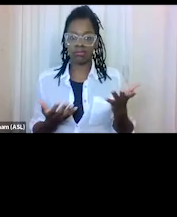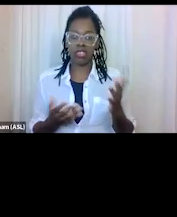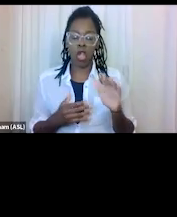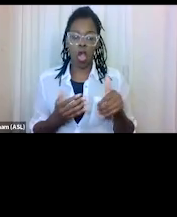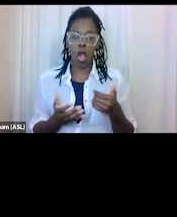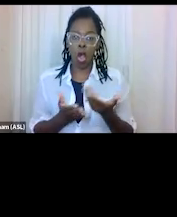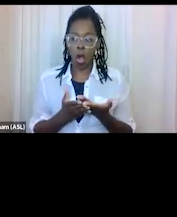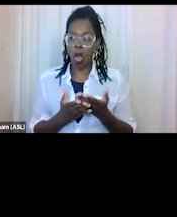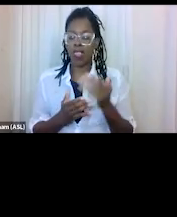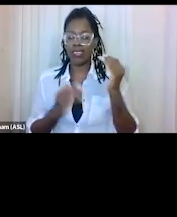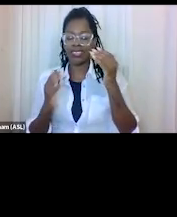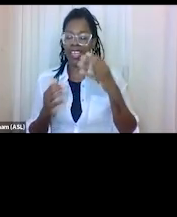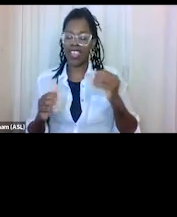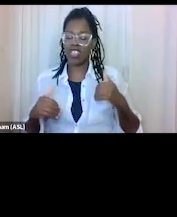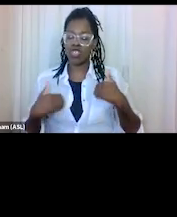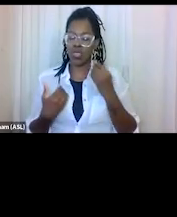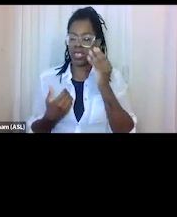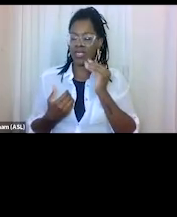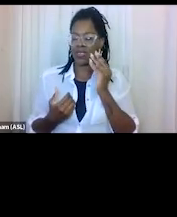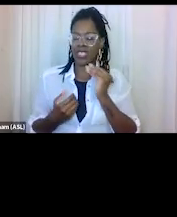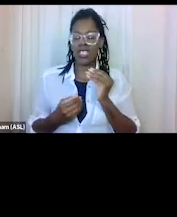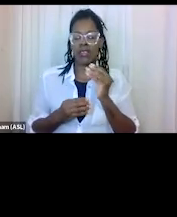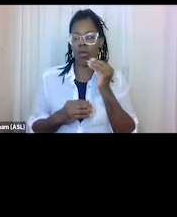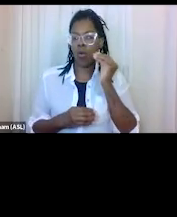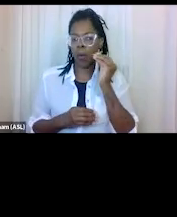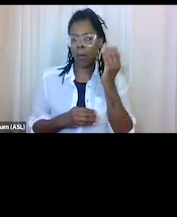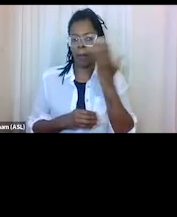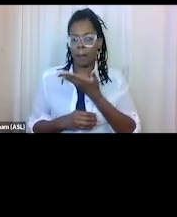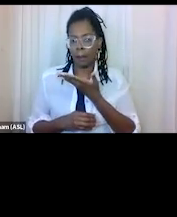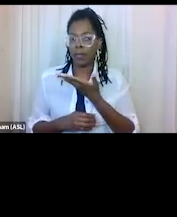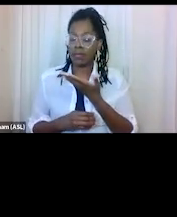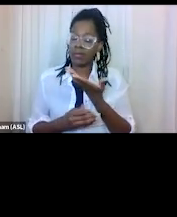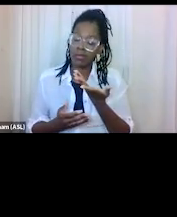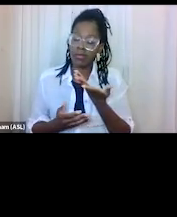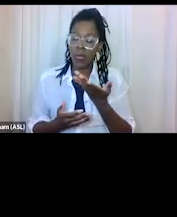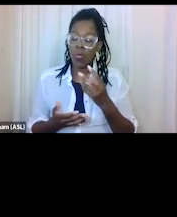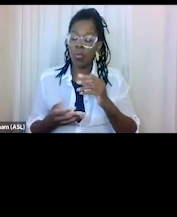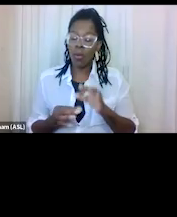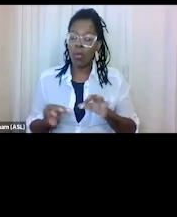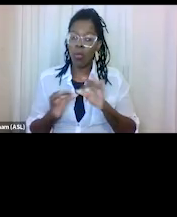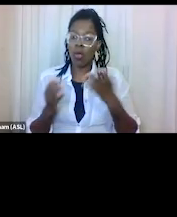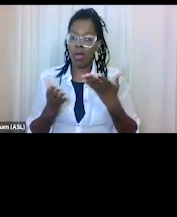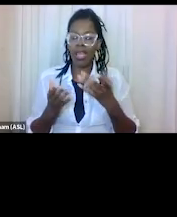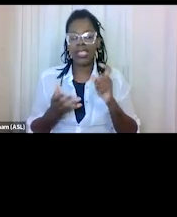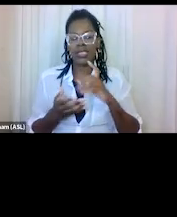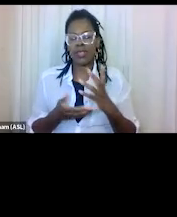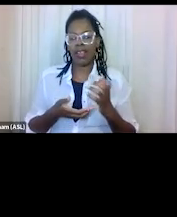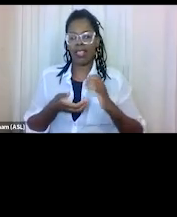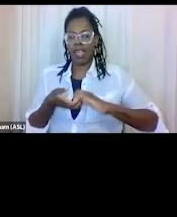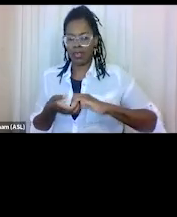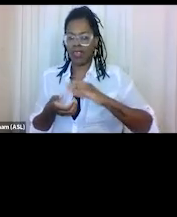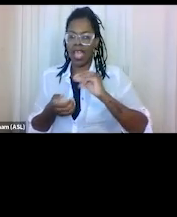been failed by adults in their lives. And so it's very important that if we're working with this population, it's in a collaborative,